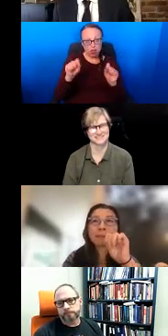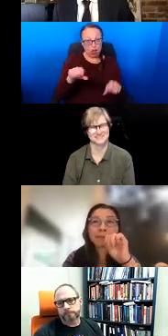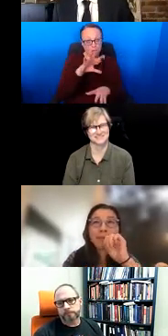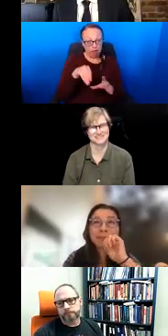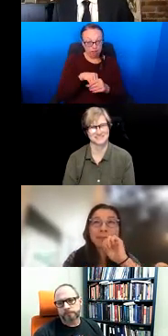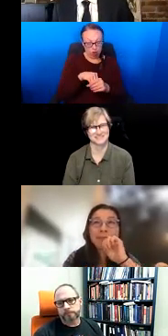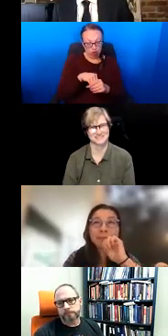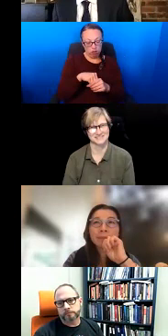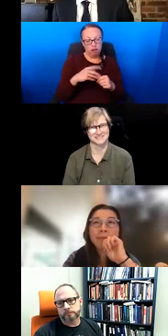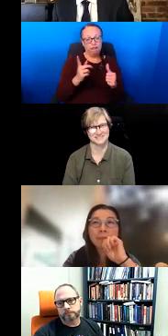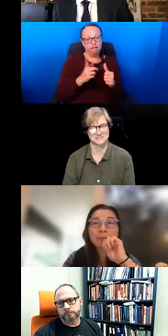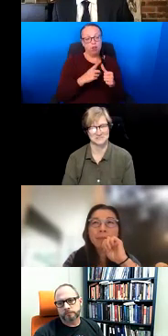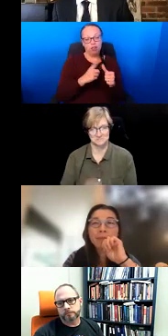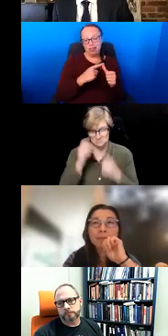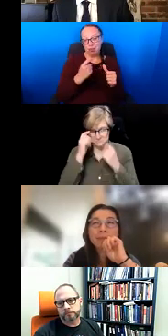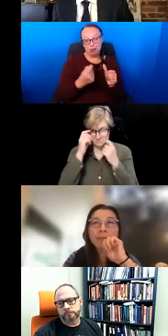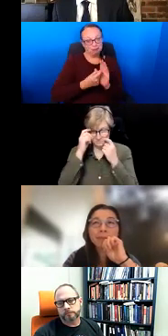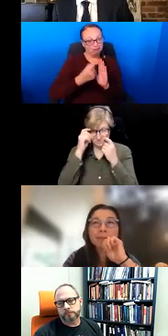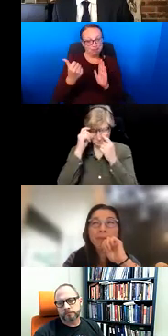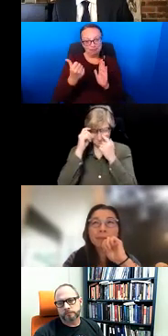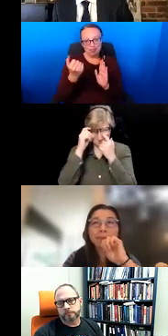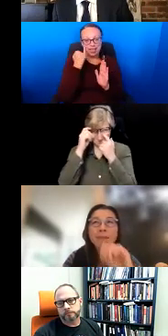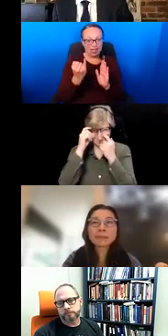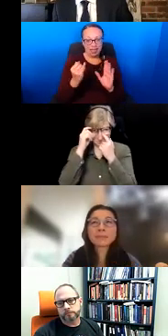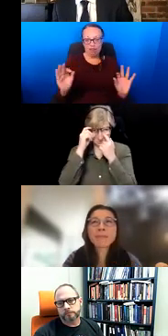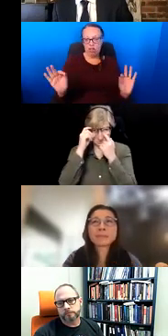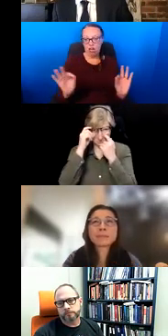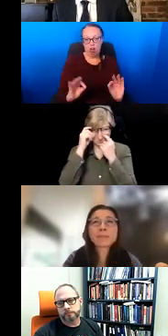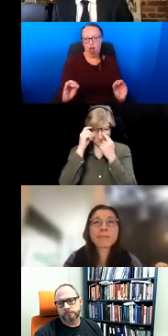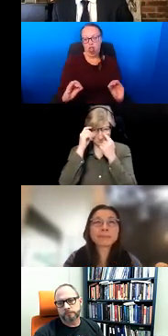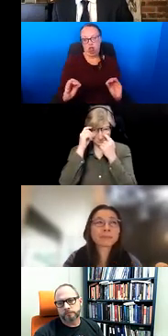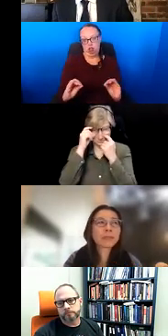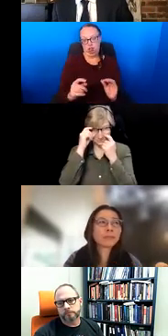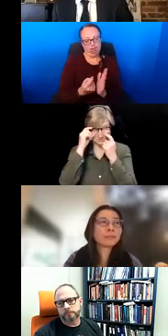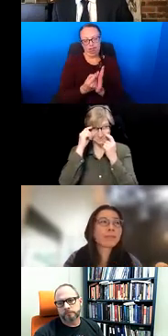just going to first take off the table the idea that it does nothing. All right.